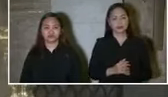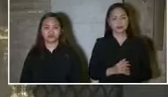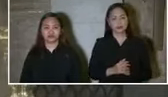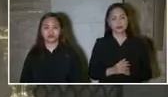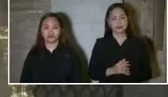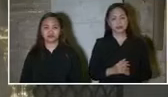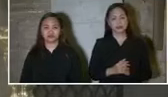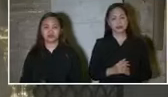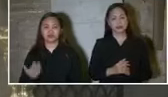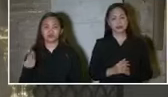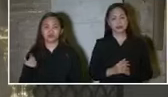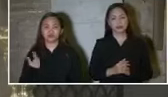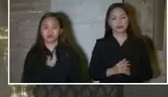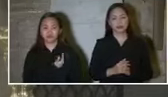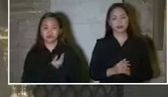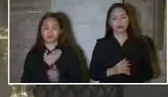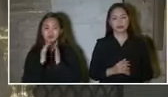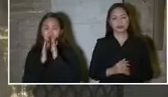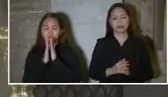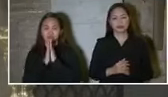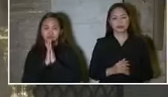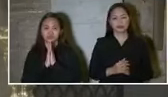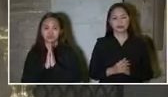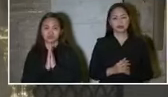Let us pray.